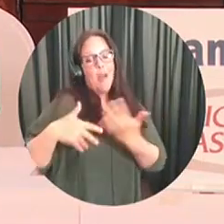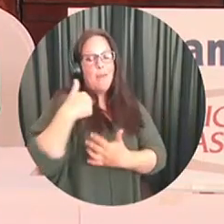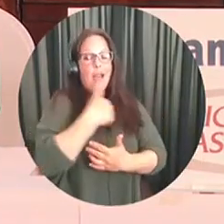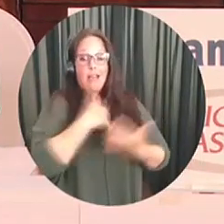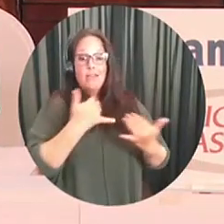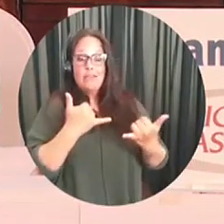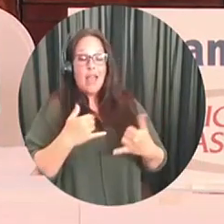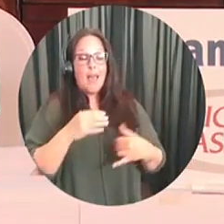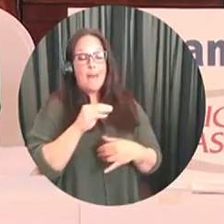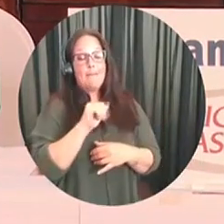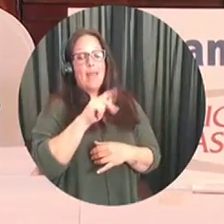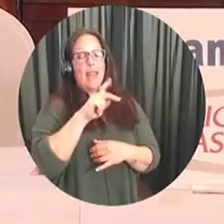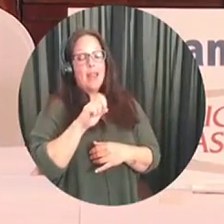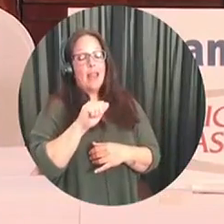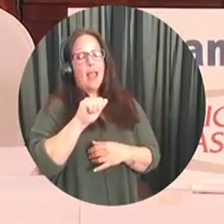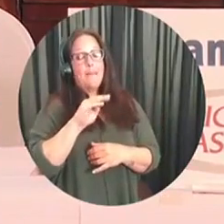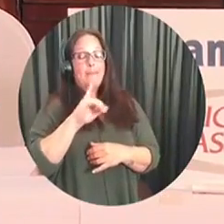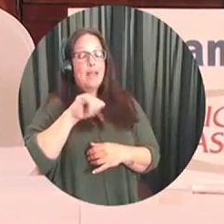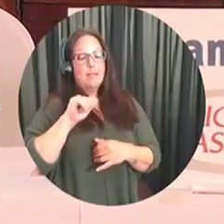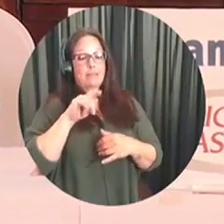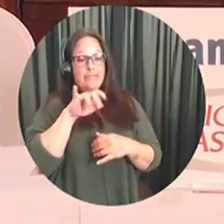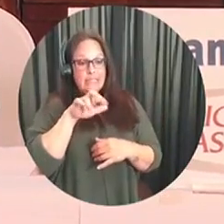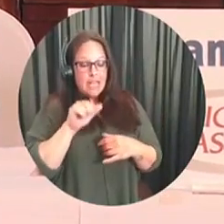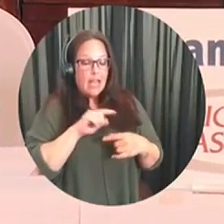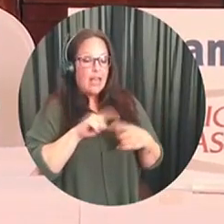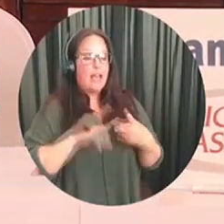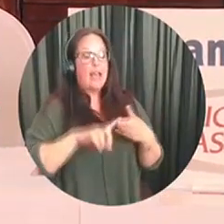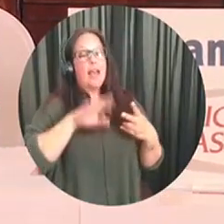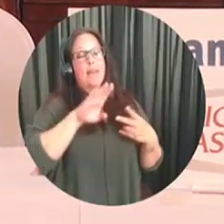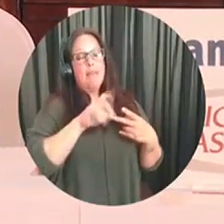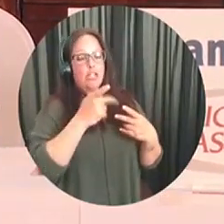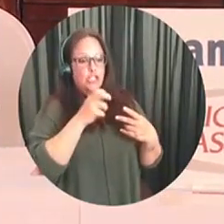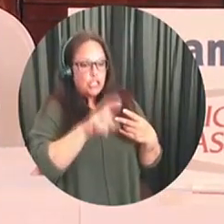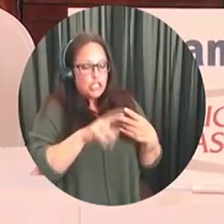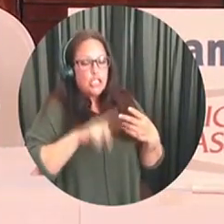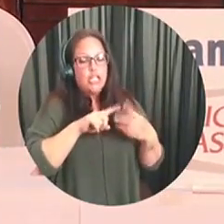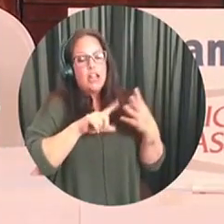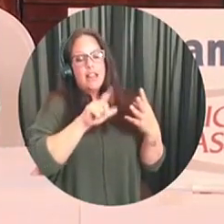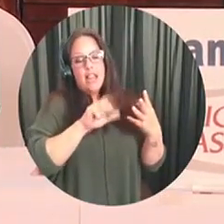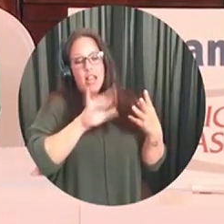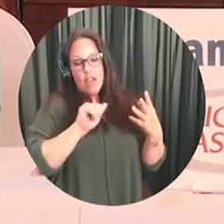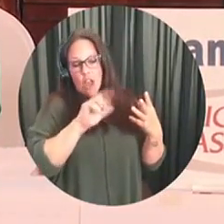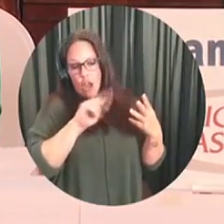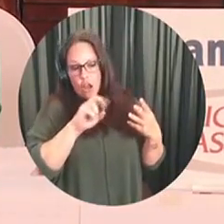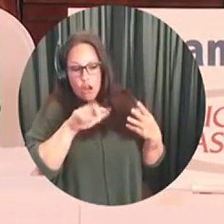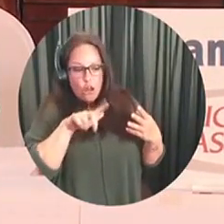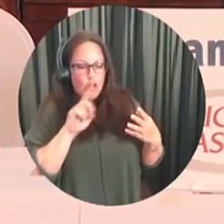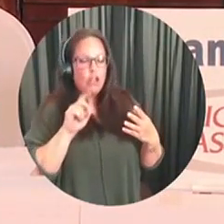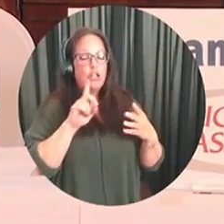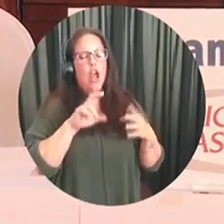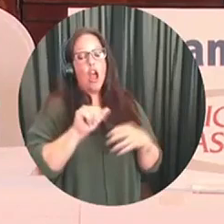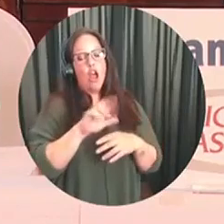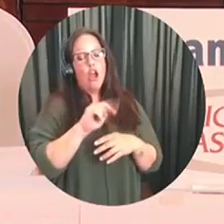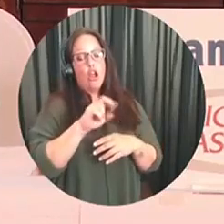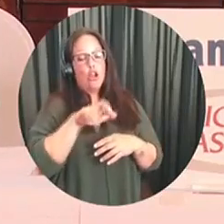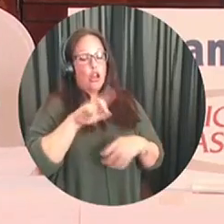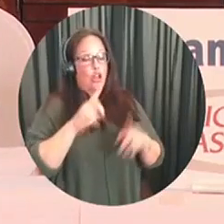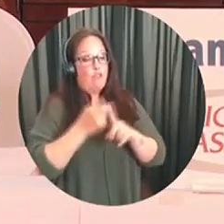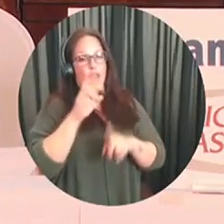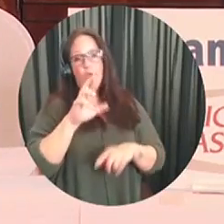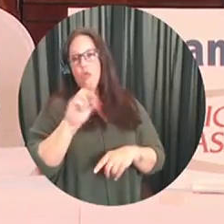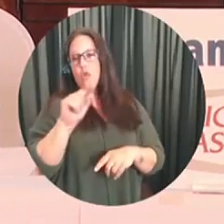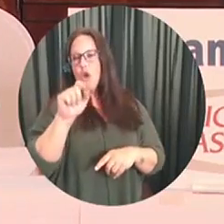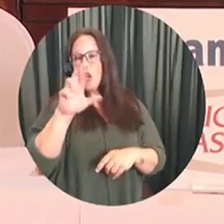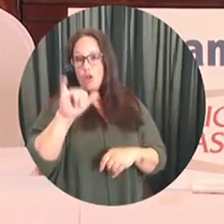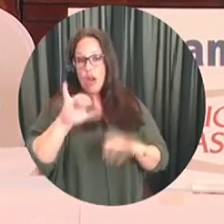have Tony and Tammy Belcher, and Larry Arnold from our Rotary Club, and several Rotarians from Belpre have